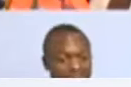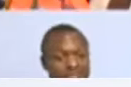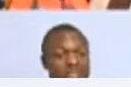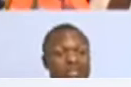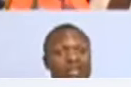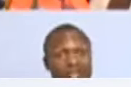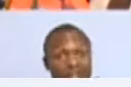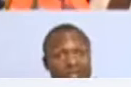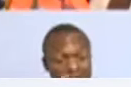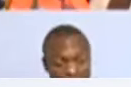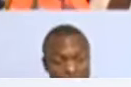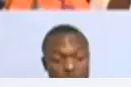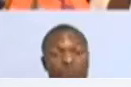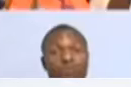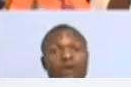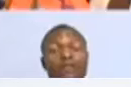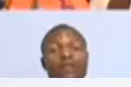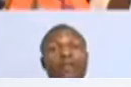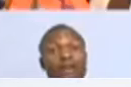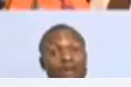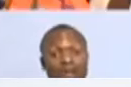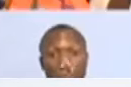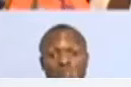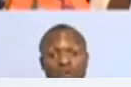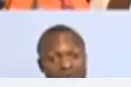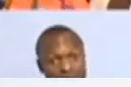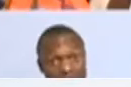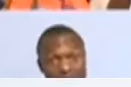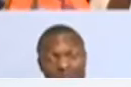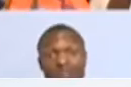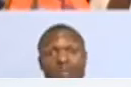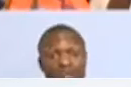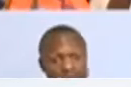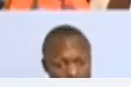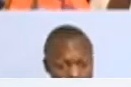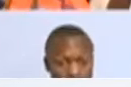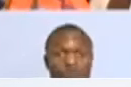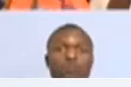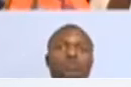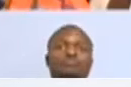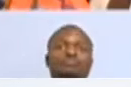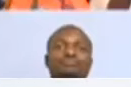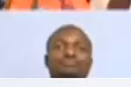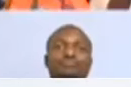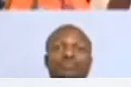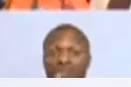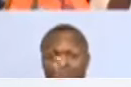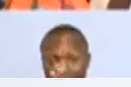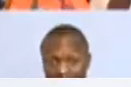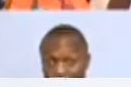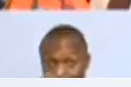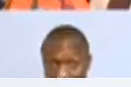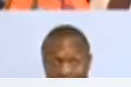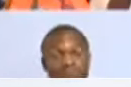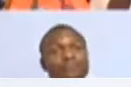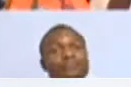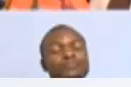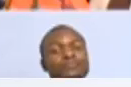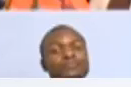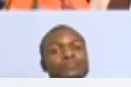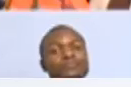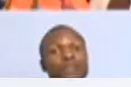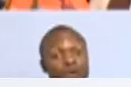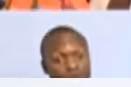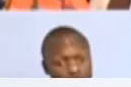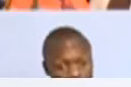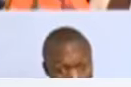Human rights and good governance. The rule of law, rule of law. Madam Speaker, the rule of